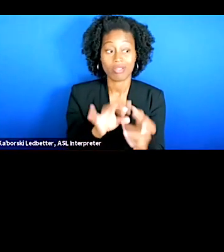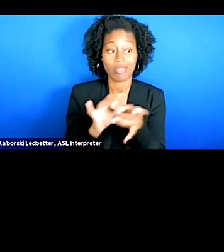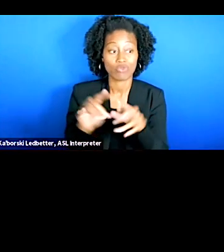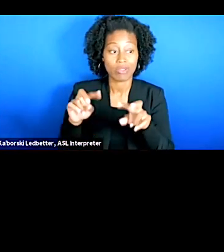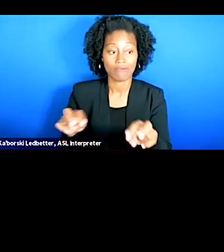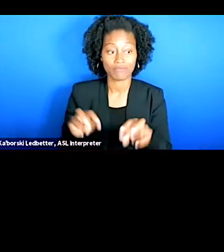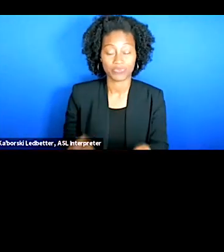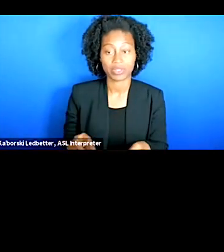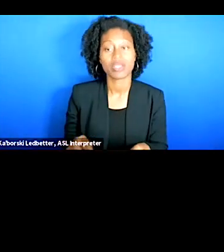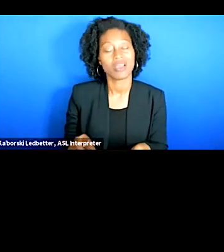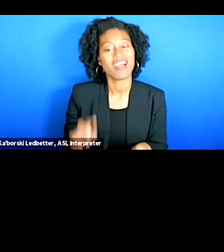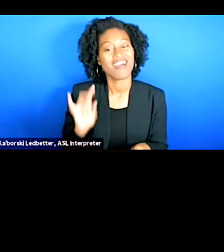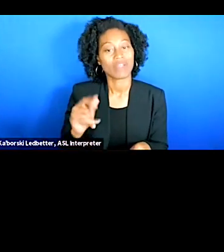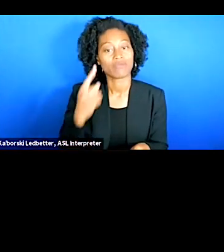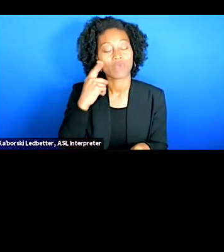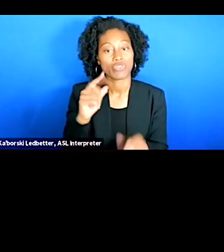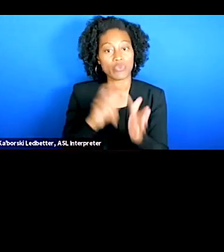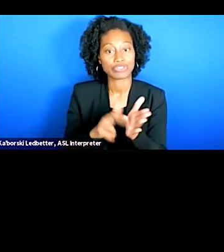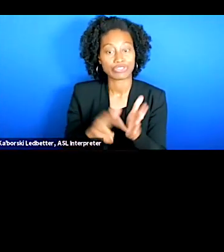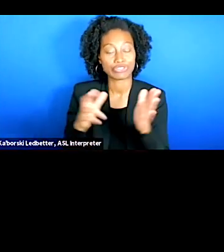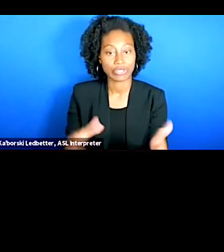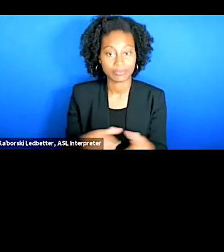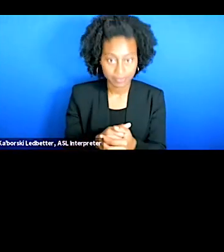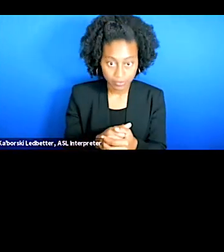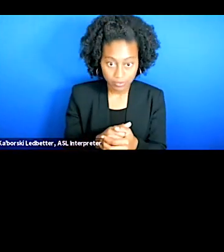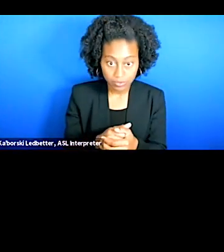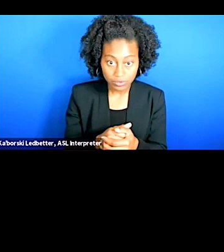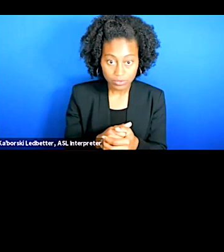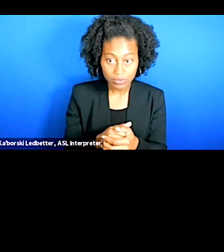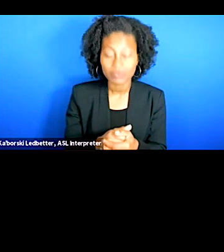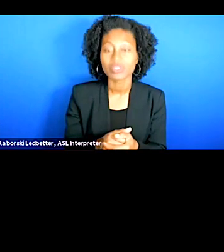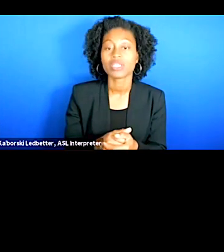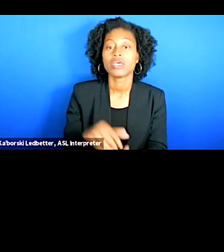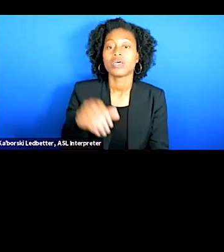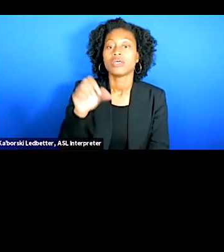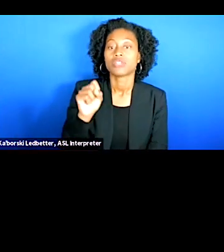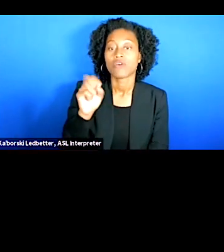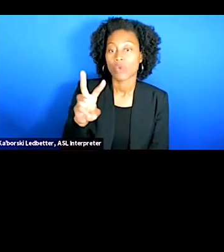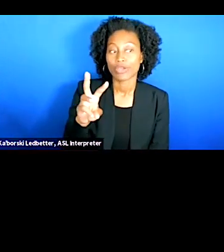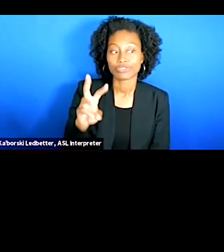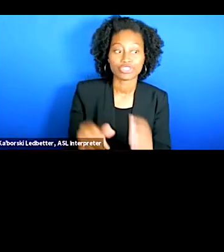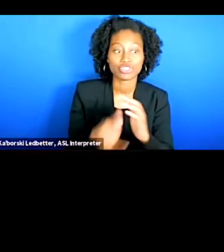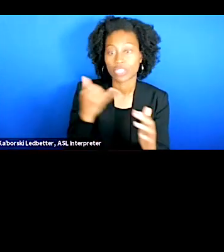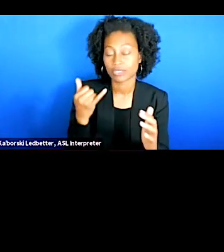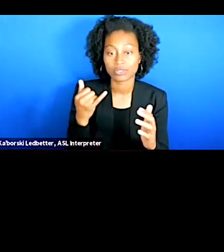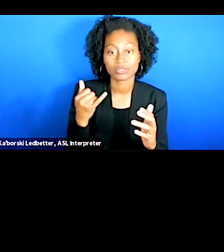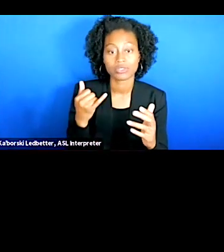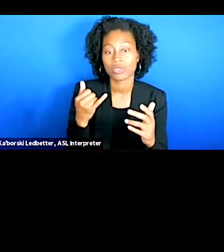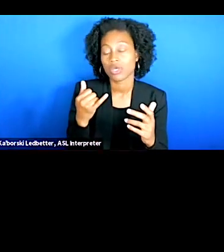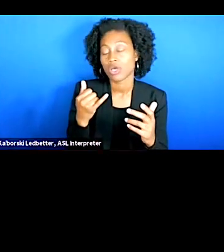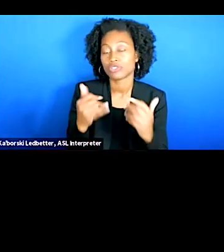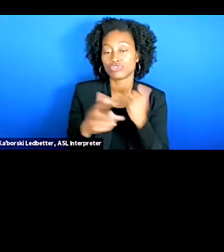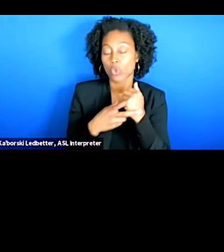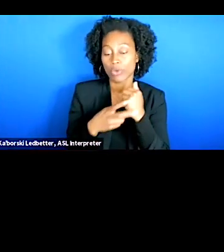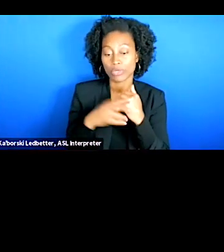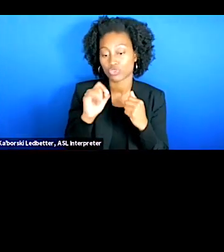on the researcher. The software is just an organization and storage tool. It will not do the actual coding